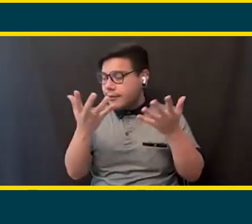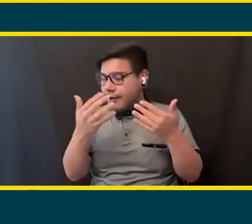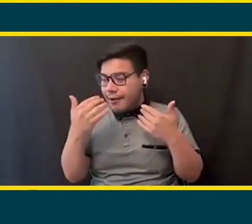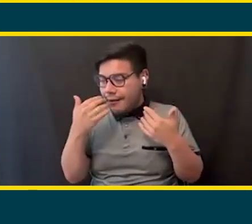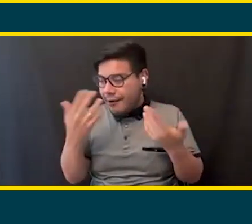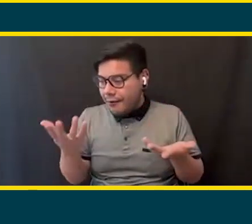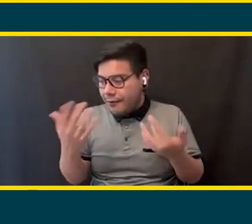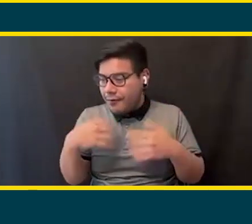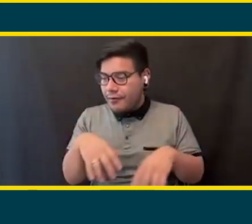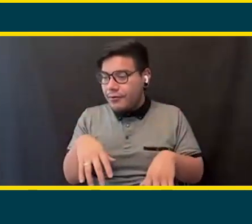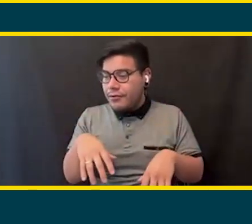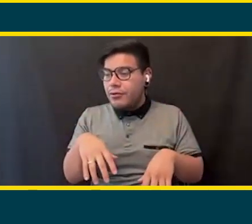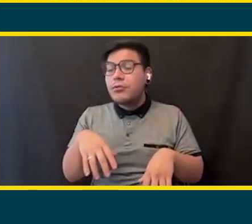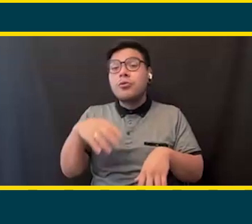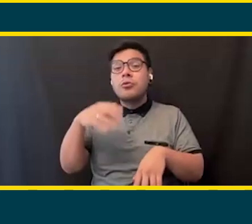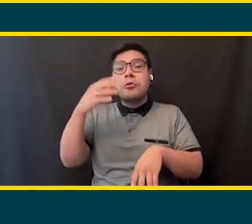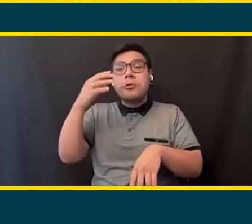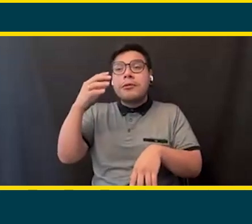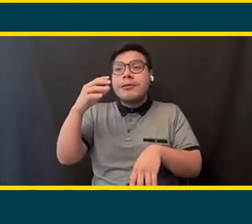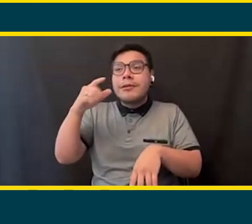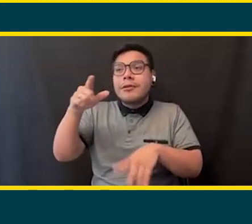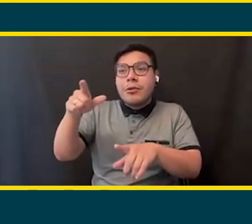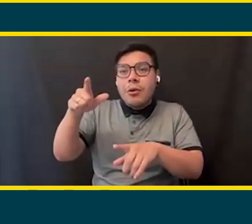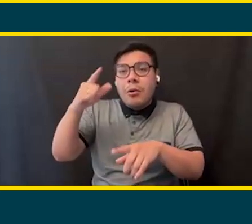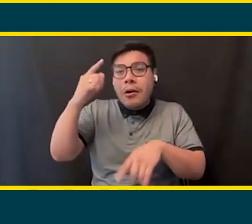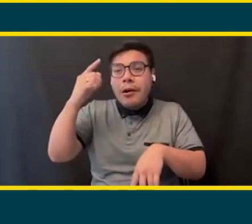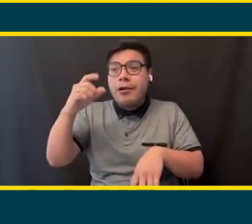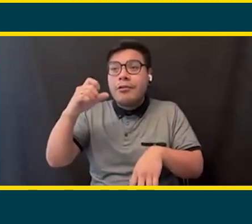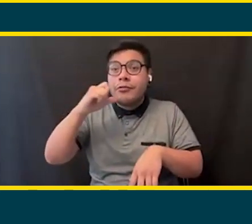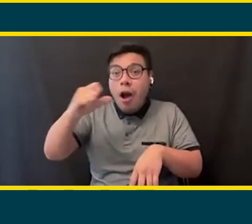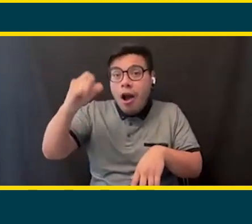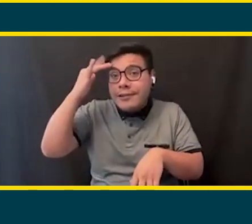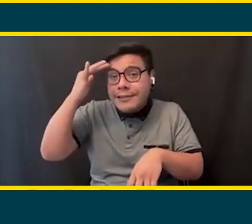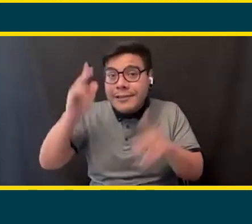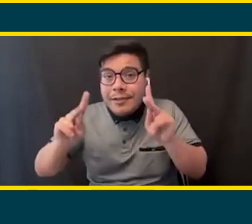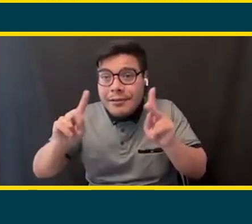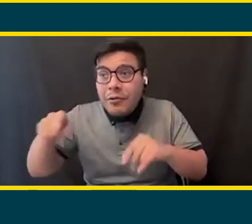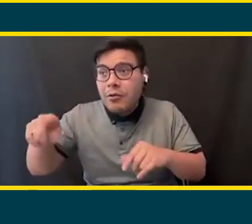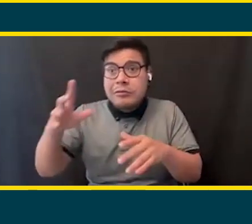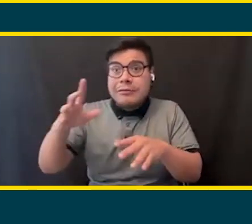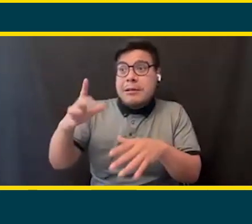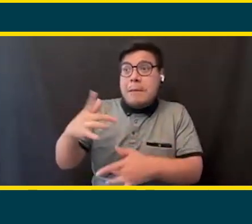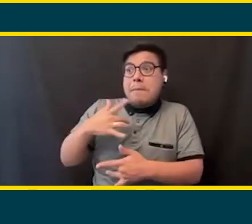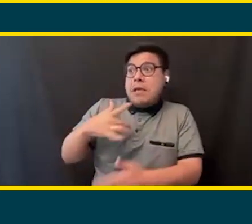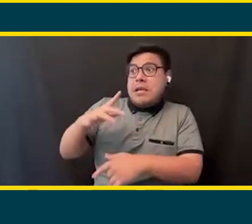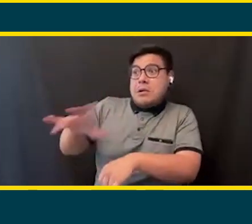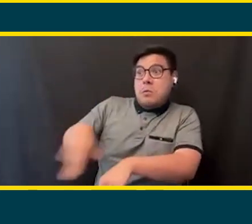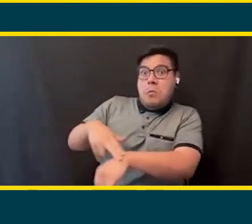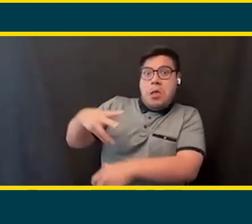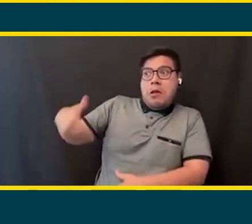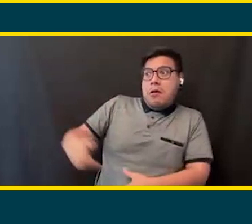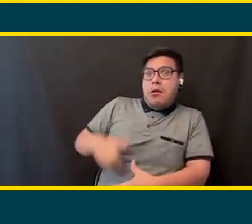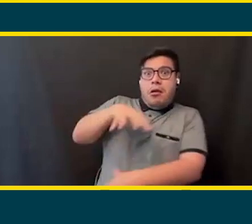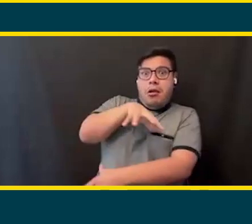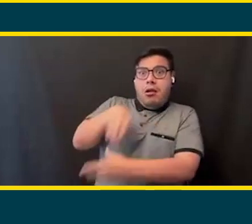allistic people, non-autistic people, do allistic people just like have that naturally in their own system? Do they just do it inside? Like, because